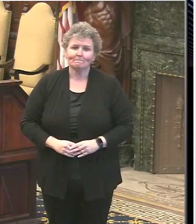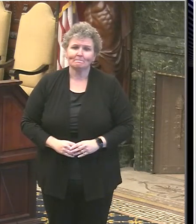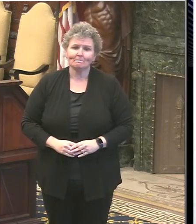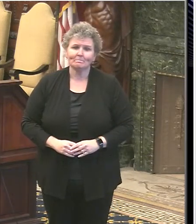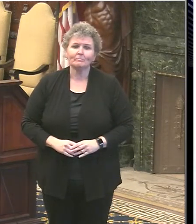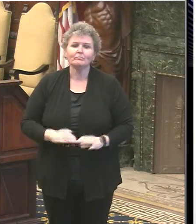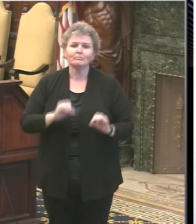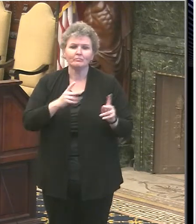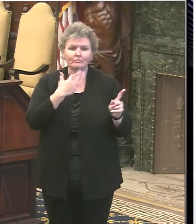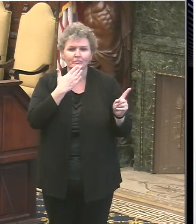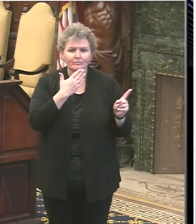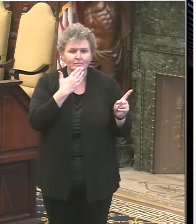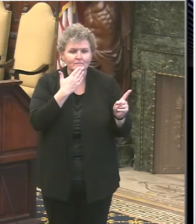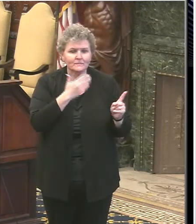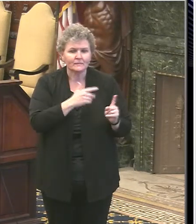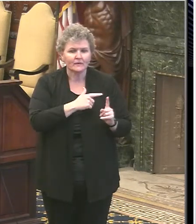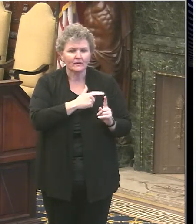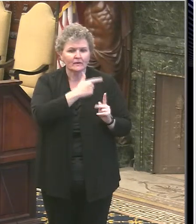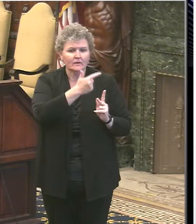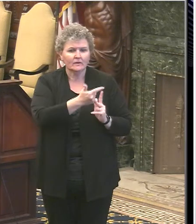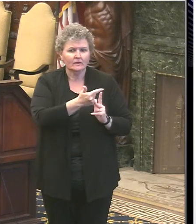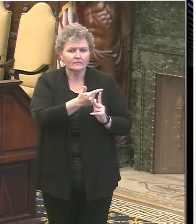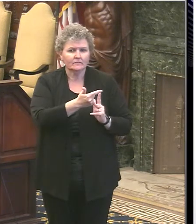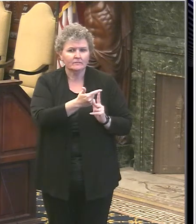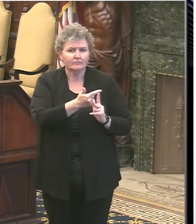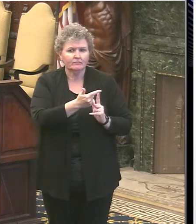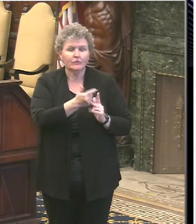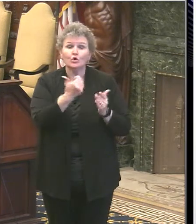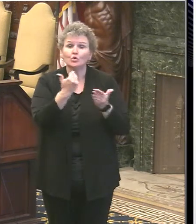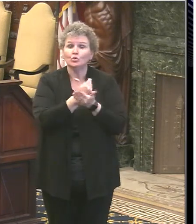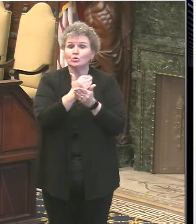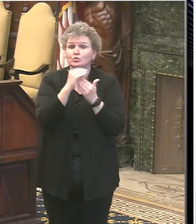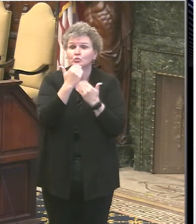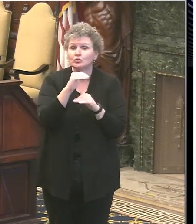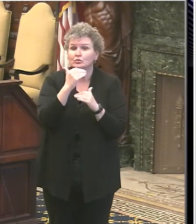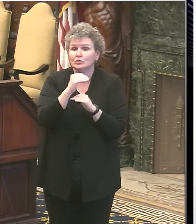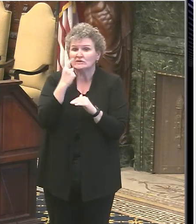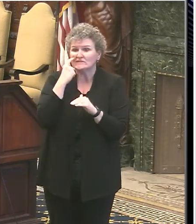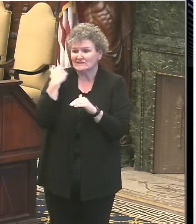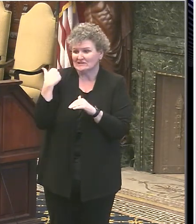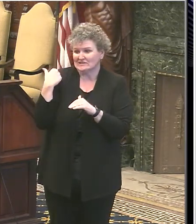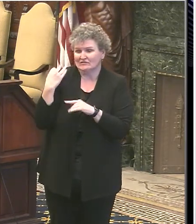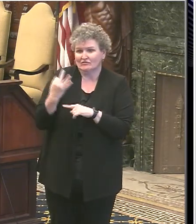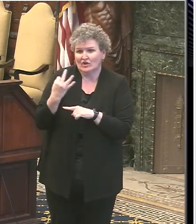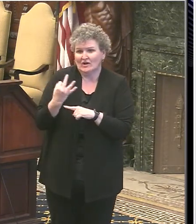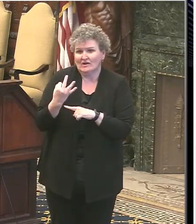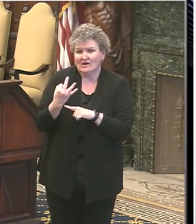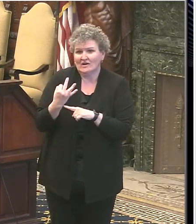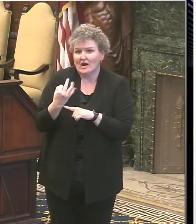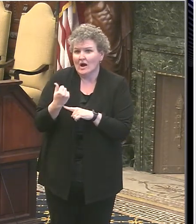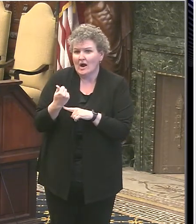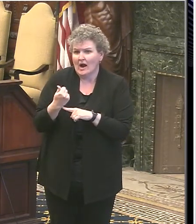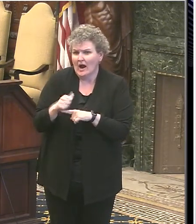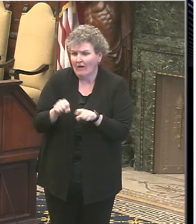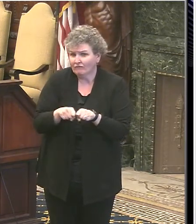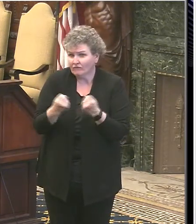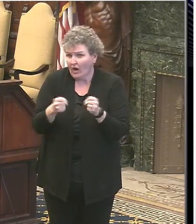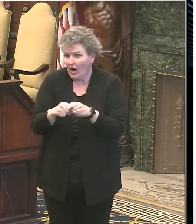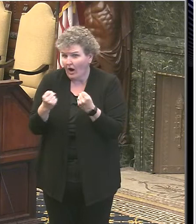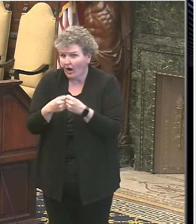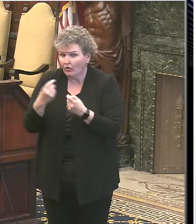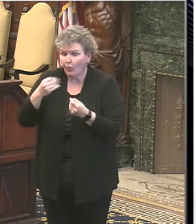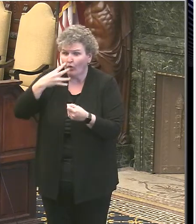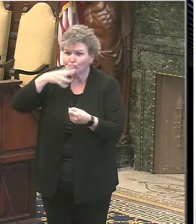Okay, and with the new restrictions that were imposed Friday, have there been any violations, any businesses that remained open